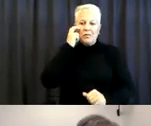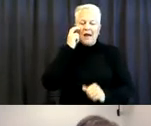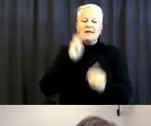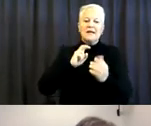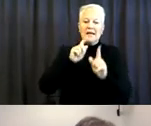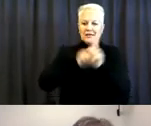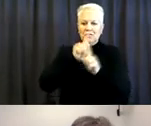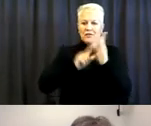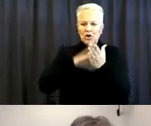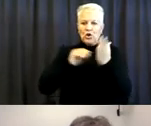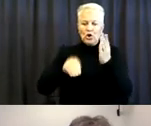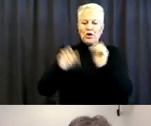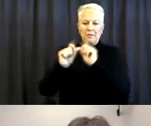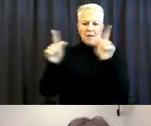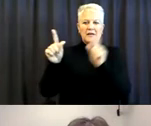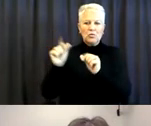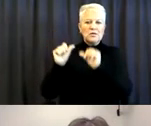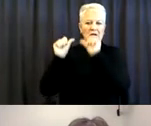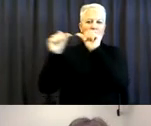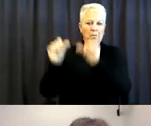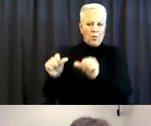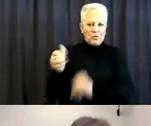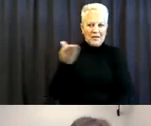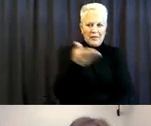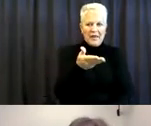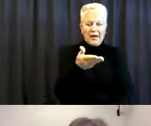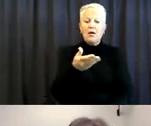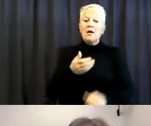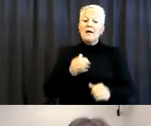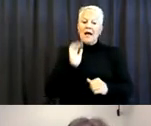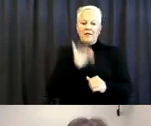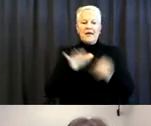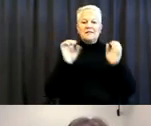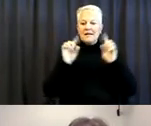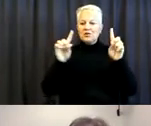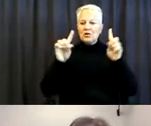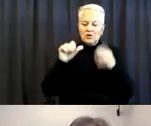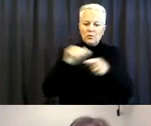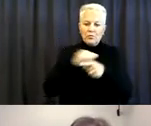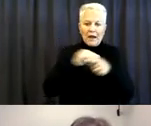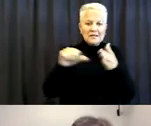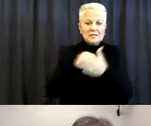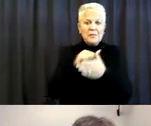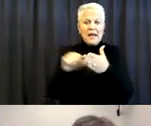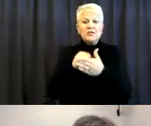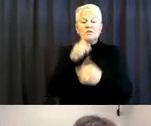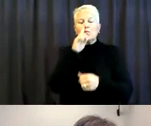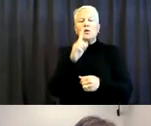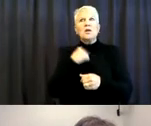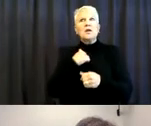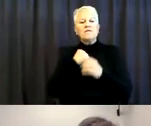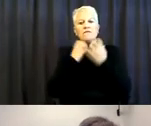modules are hosted on here. Their educational practice page is so very, very